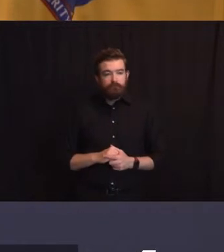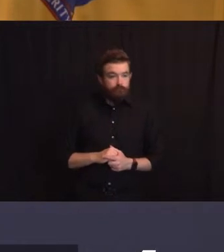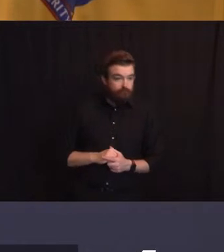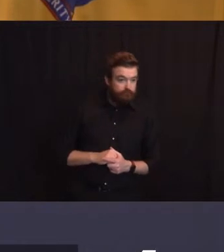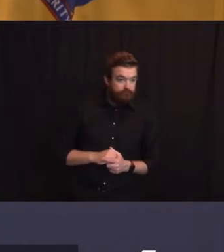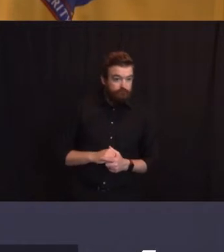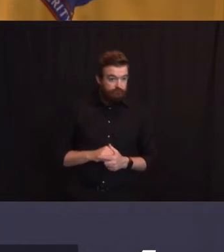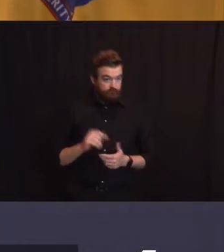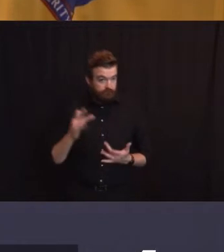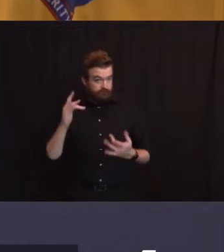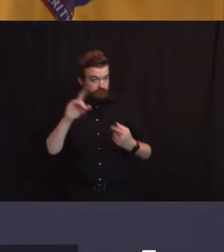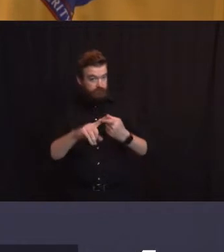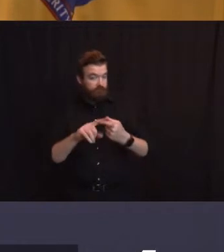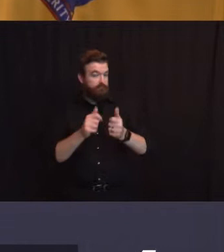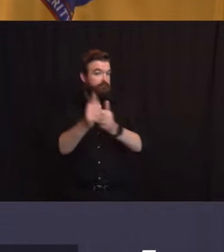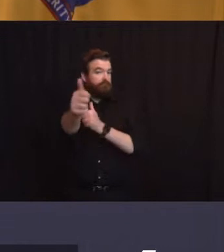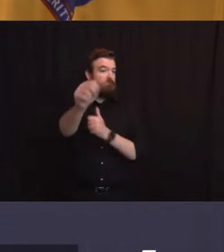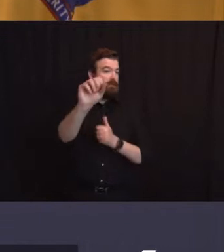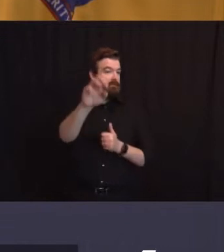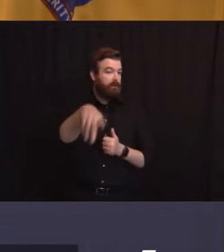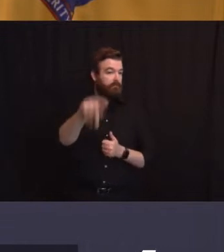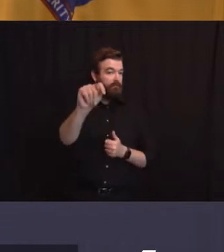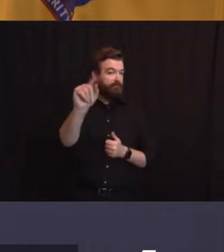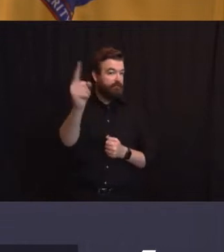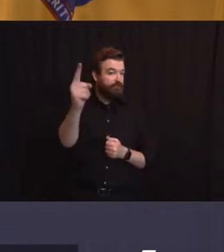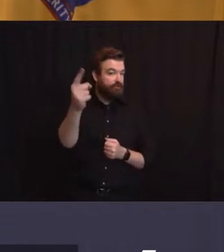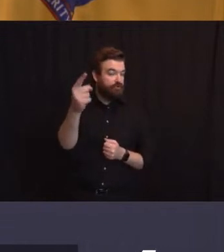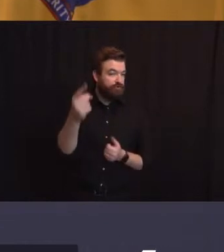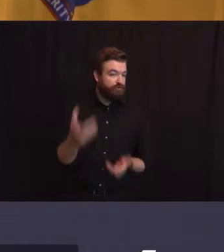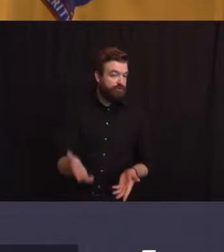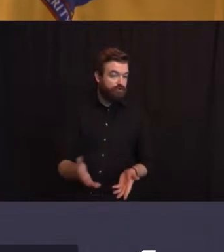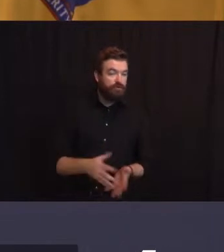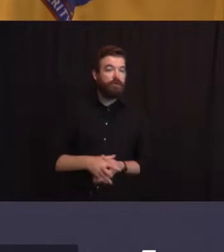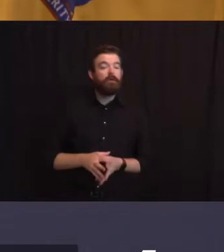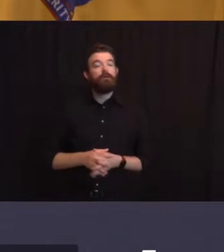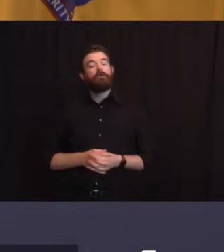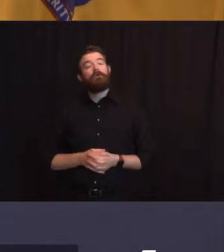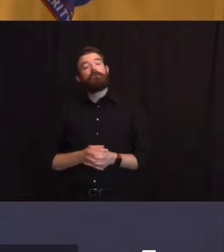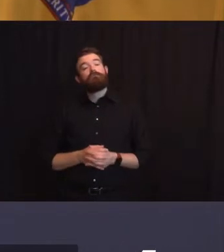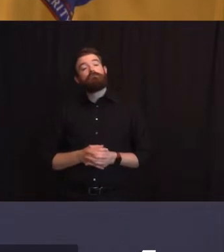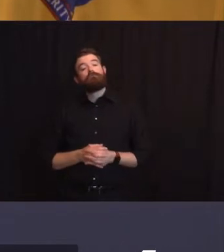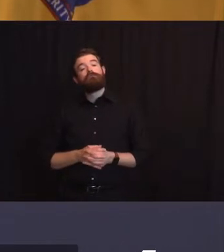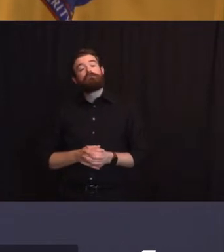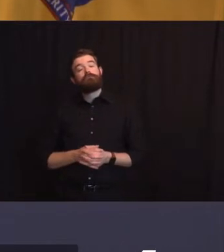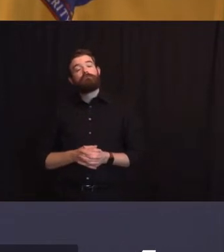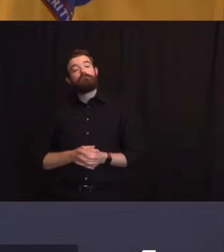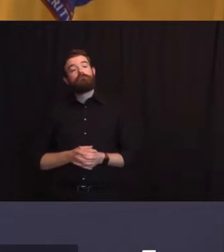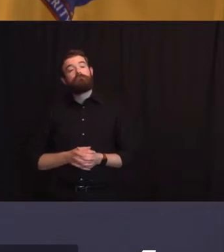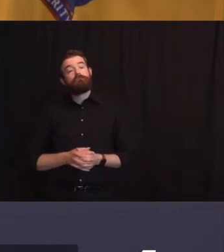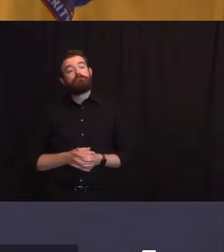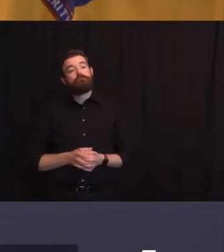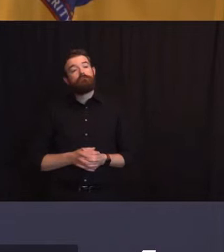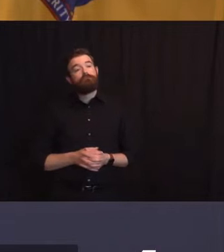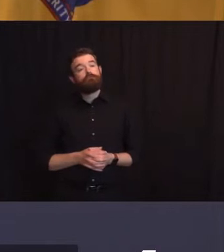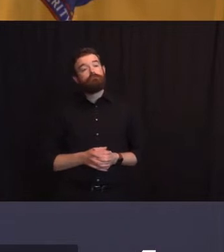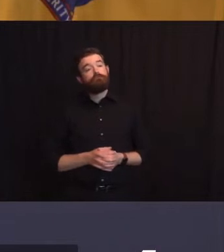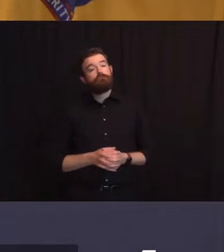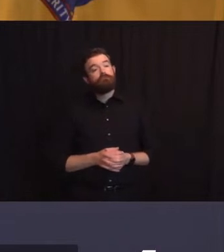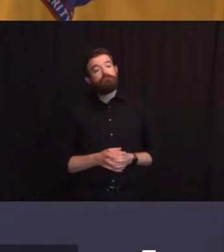you this question previously over the last couple of years, but will employees of your reelection campaign and